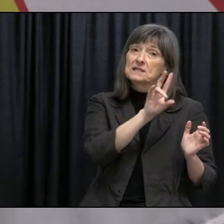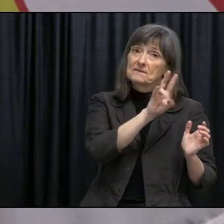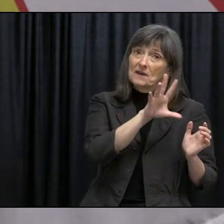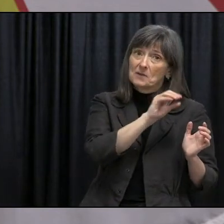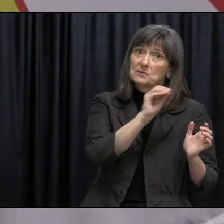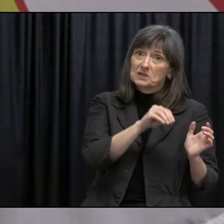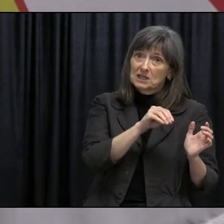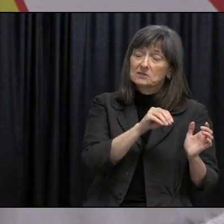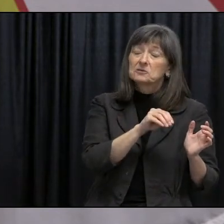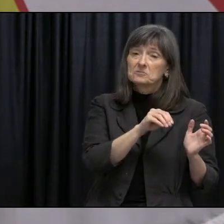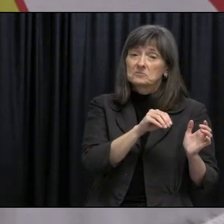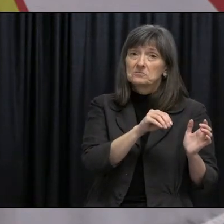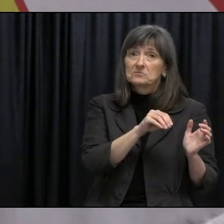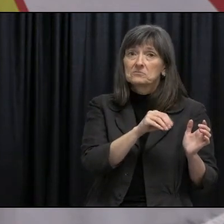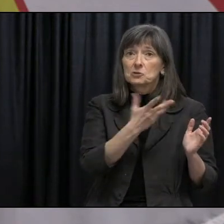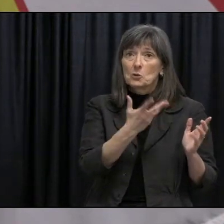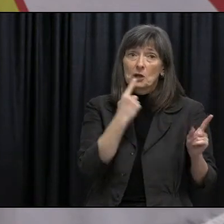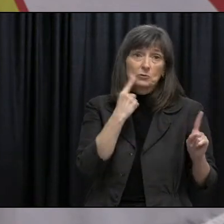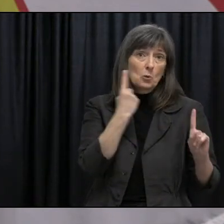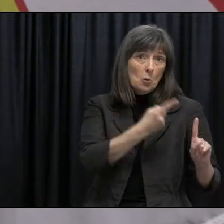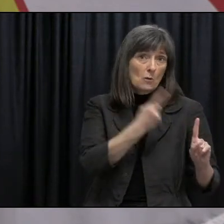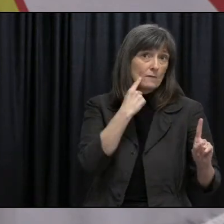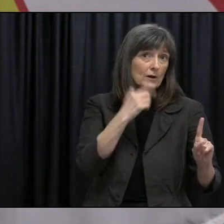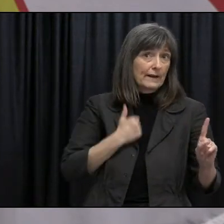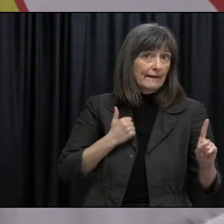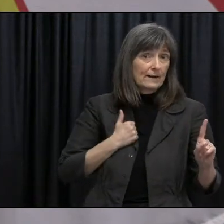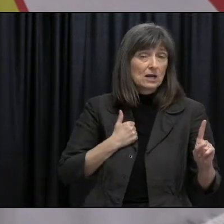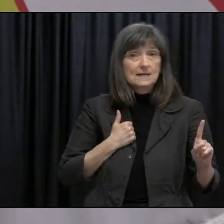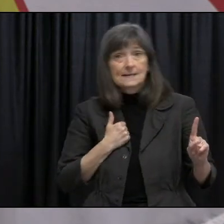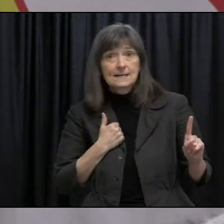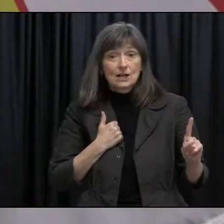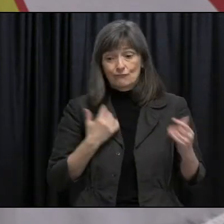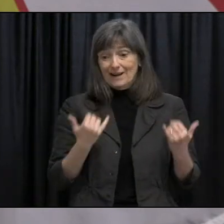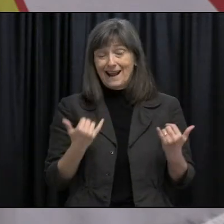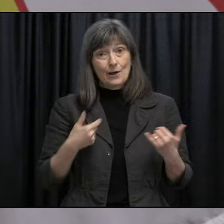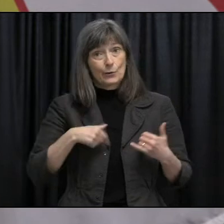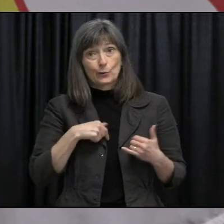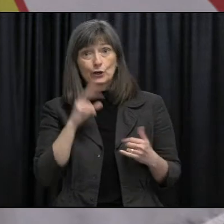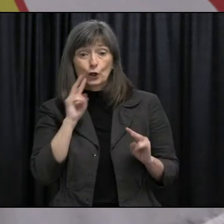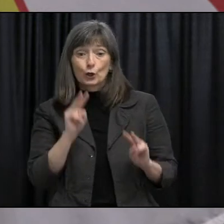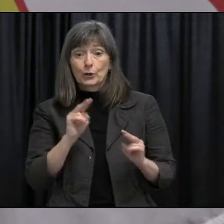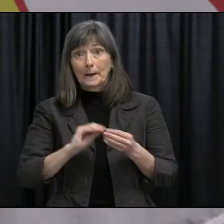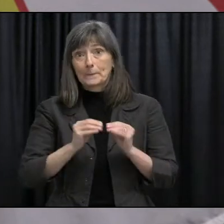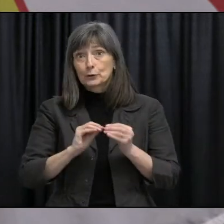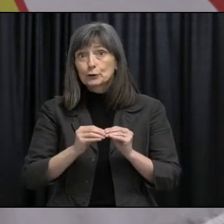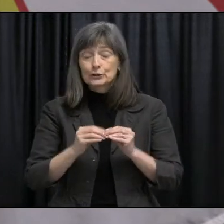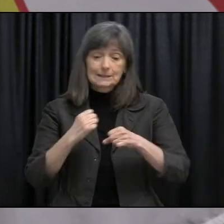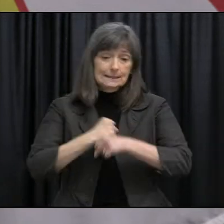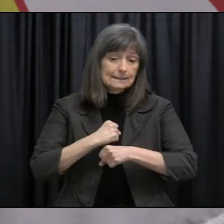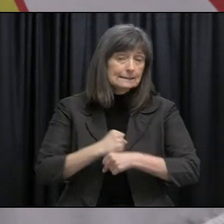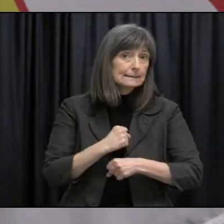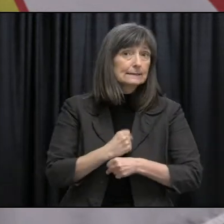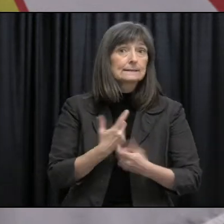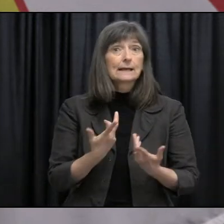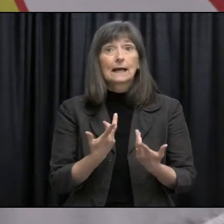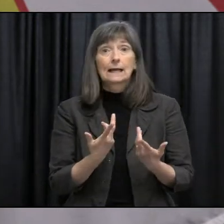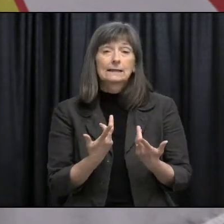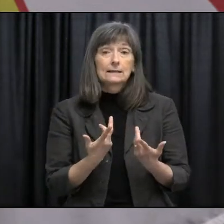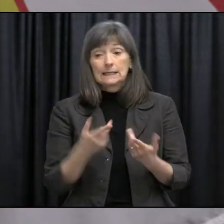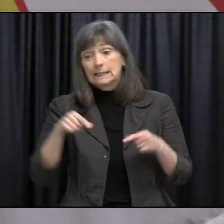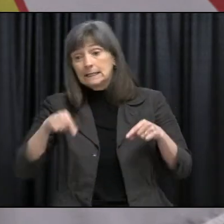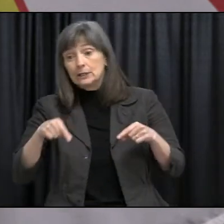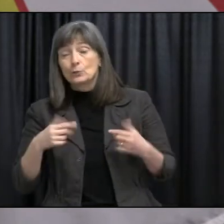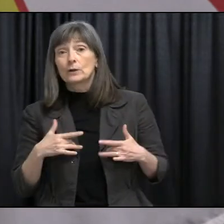as a guideline to move towards. So we're looking at the modeling and looking at the burden of the disease and the burden of the virology here